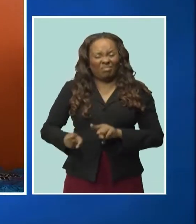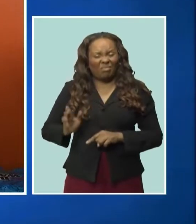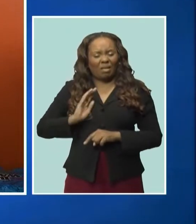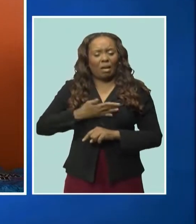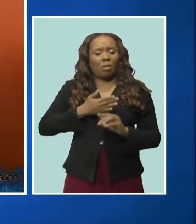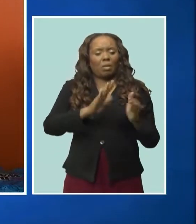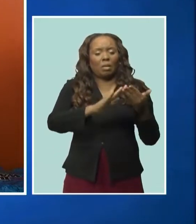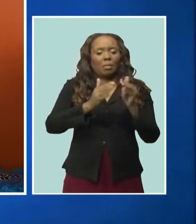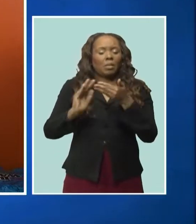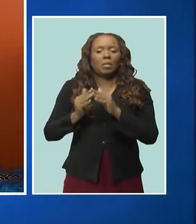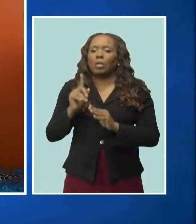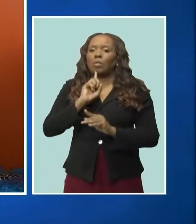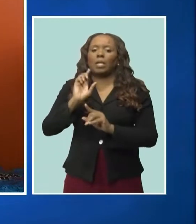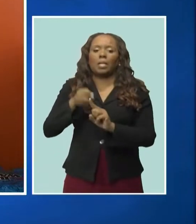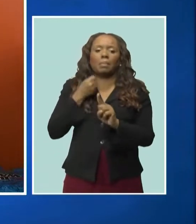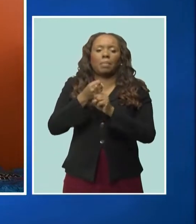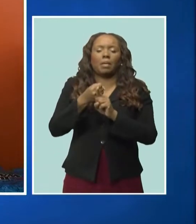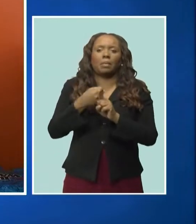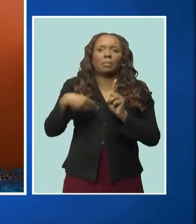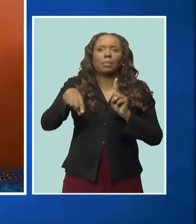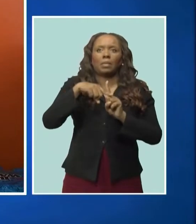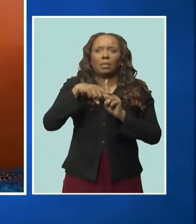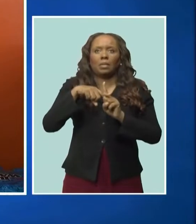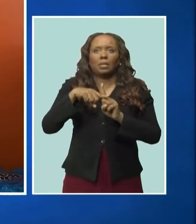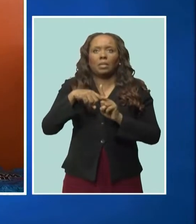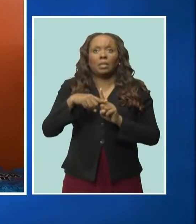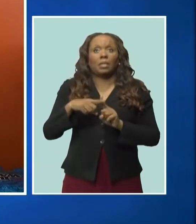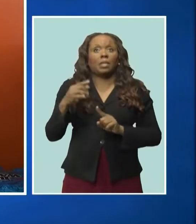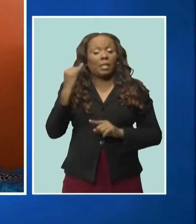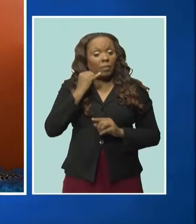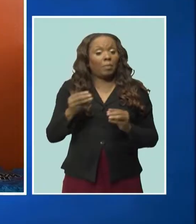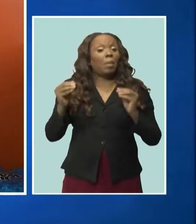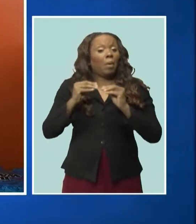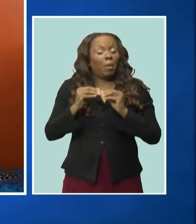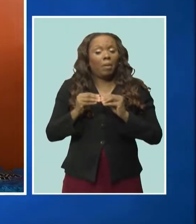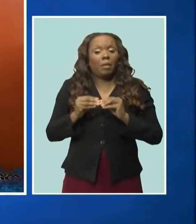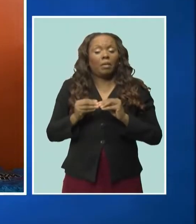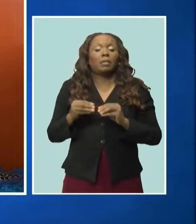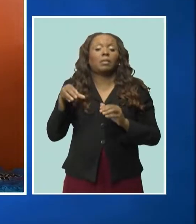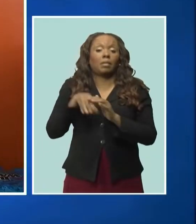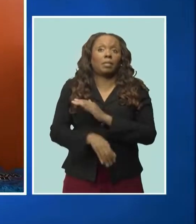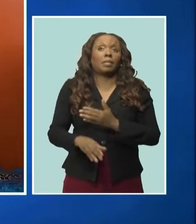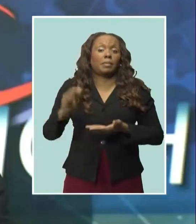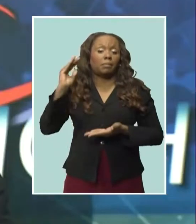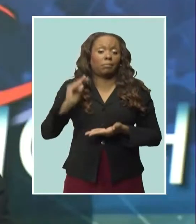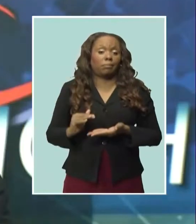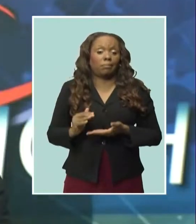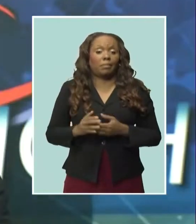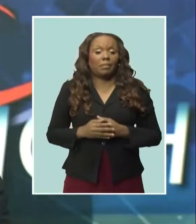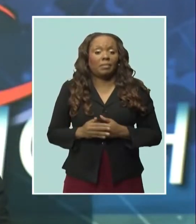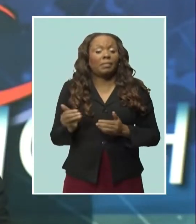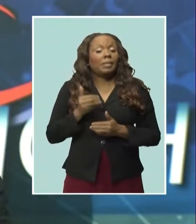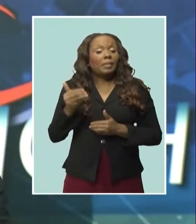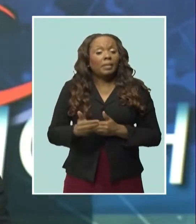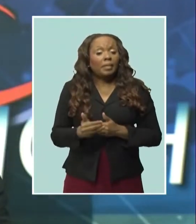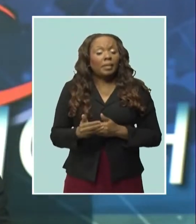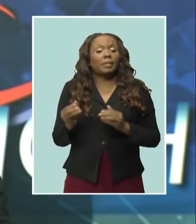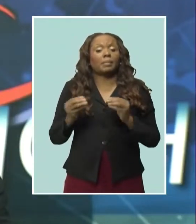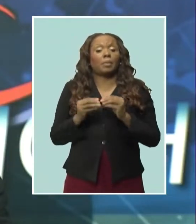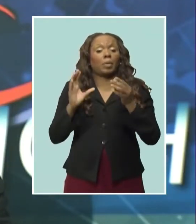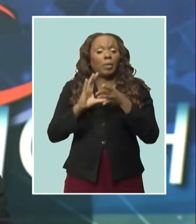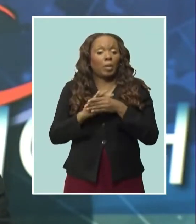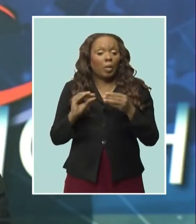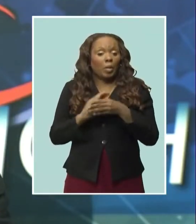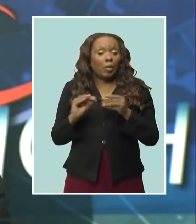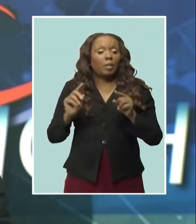communities has an impact on the level of crime within these marginalized, marginal communities. Coming up, the region is